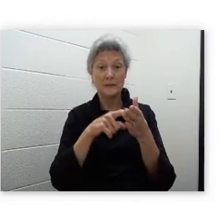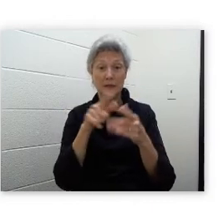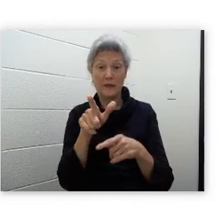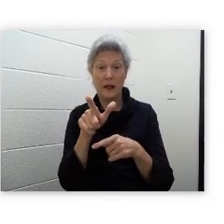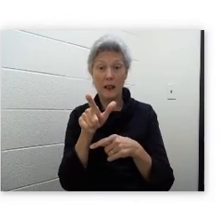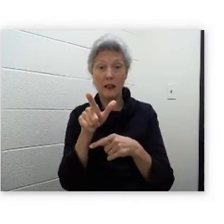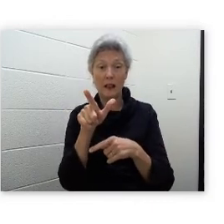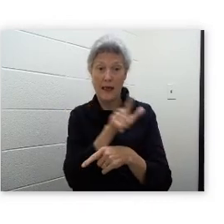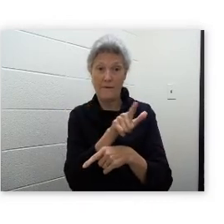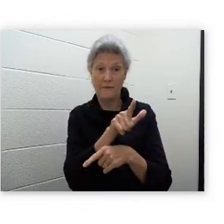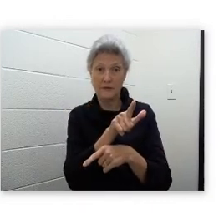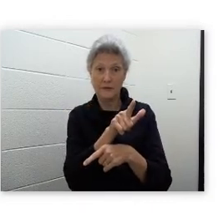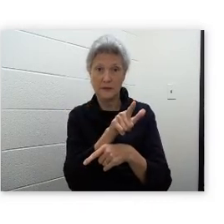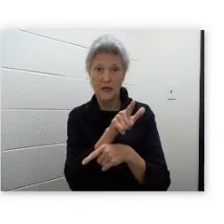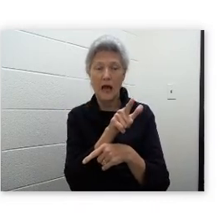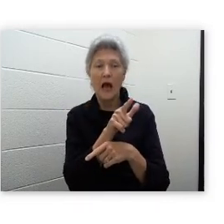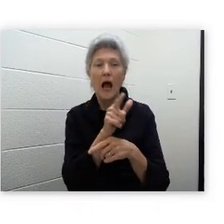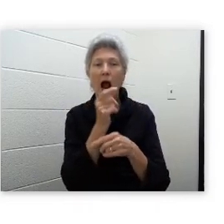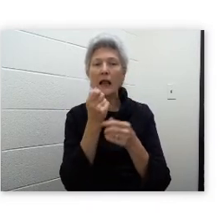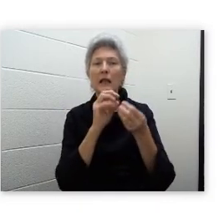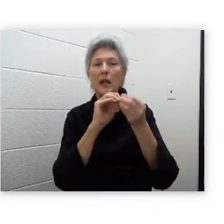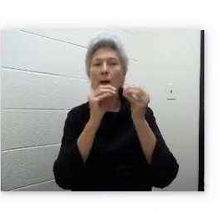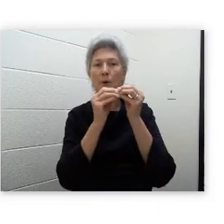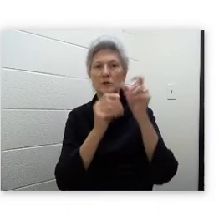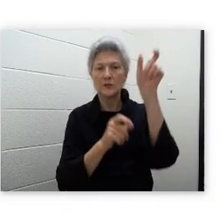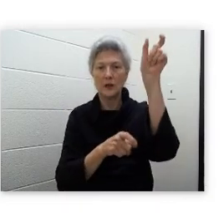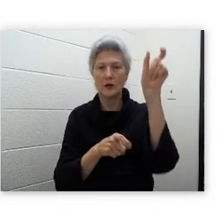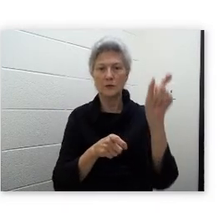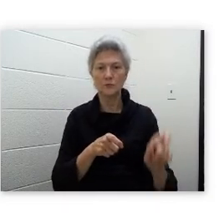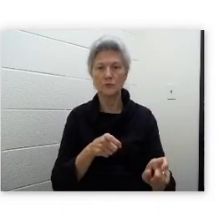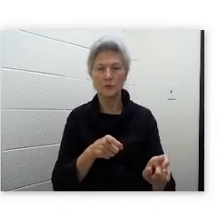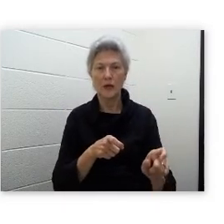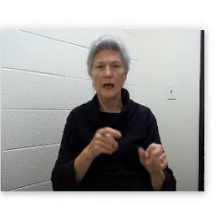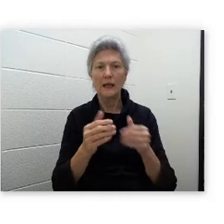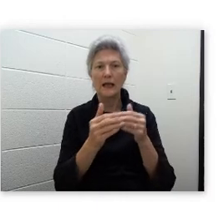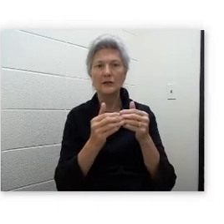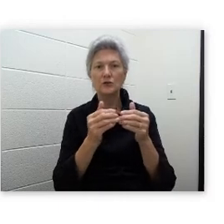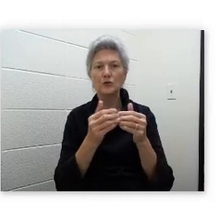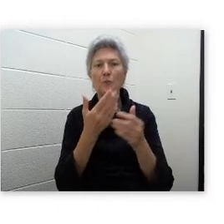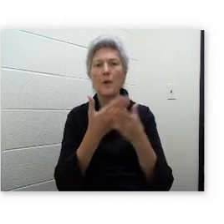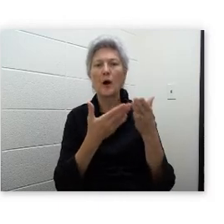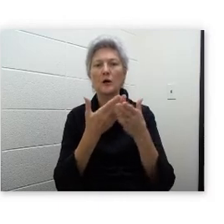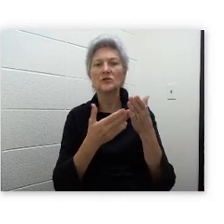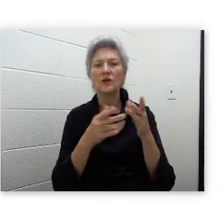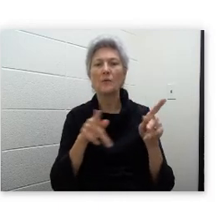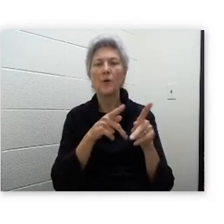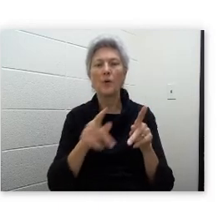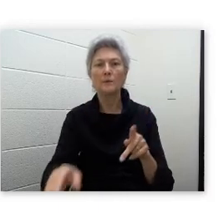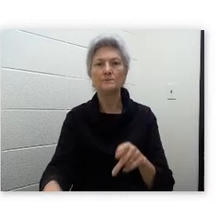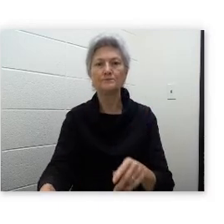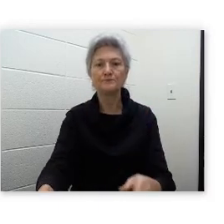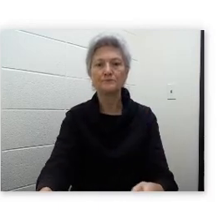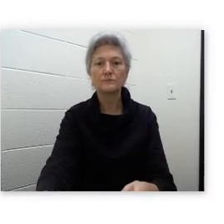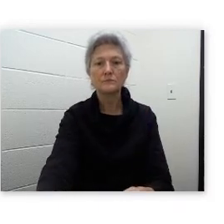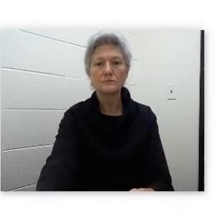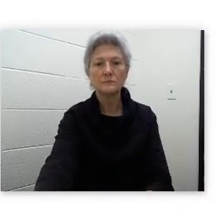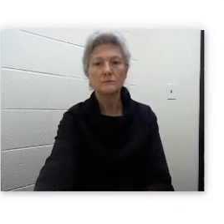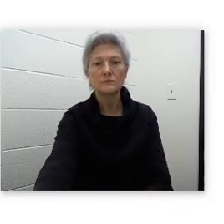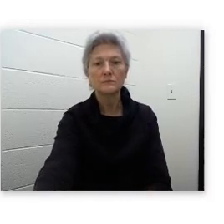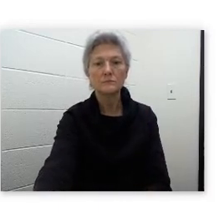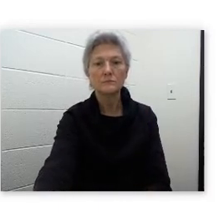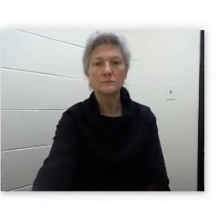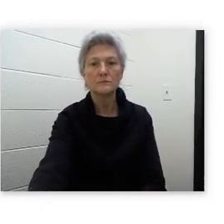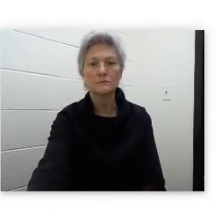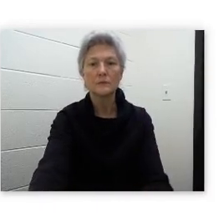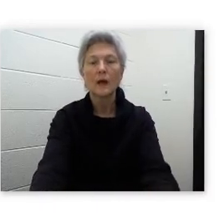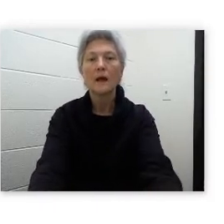left-hand side are tiny numbers that are written next to certain parts in our poem. Poems are broken